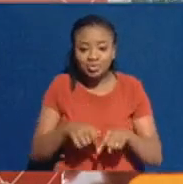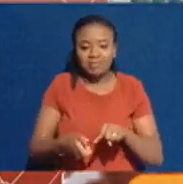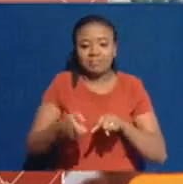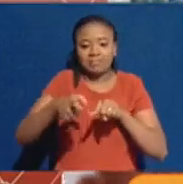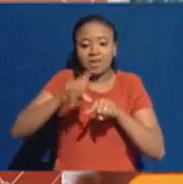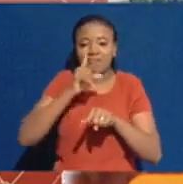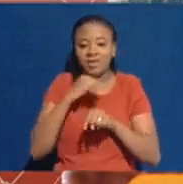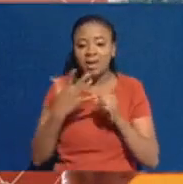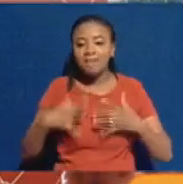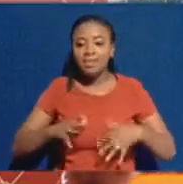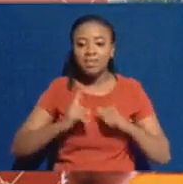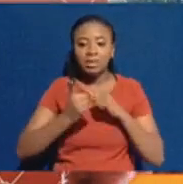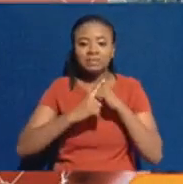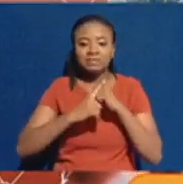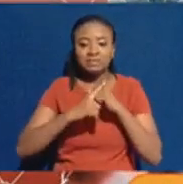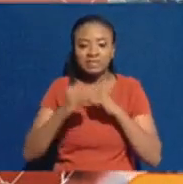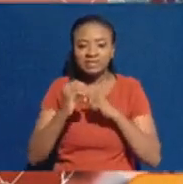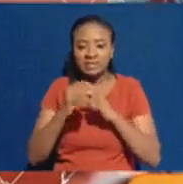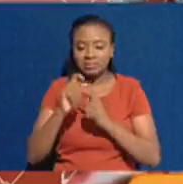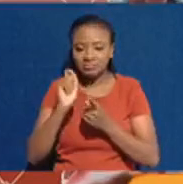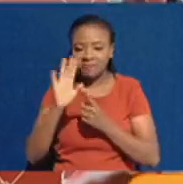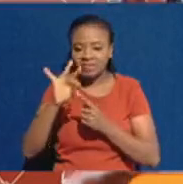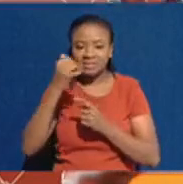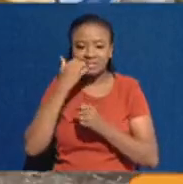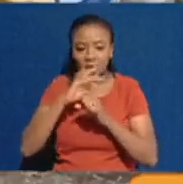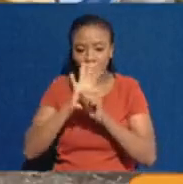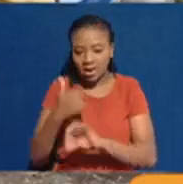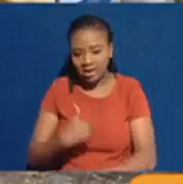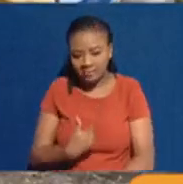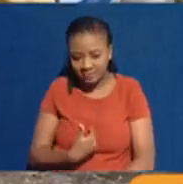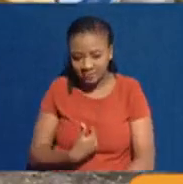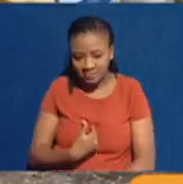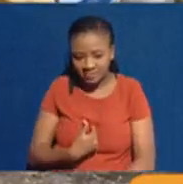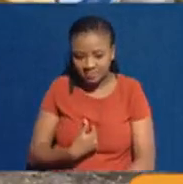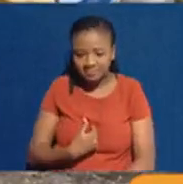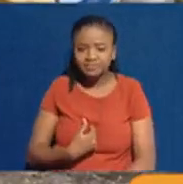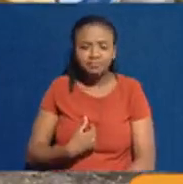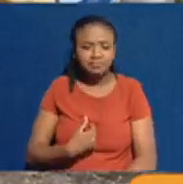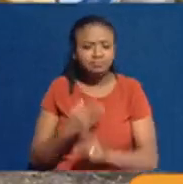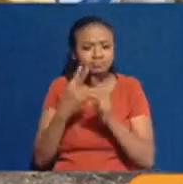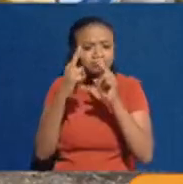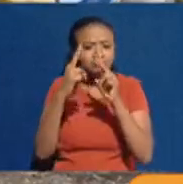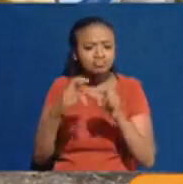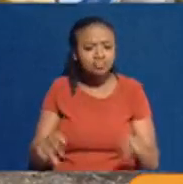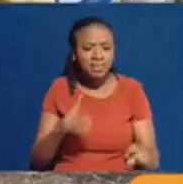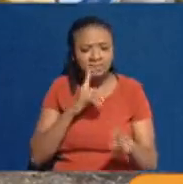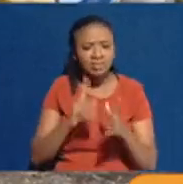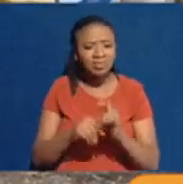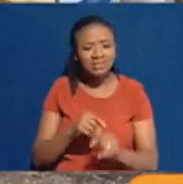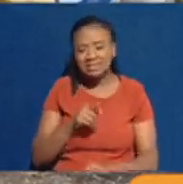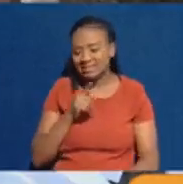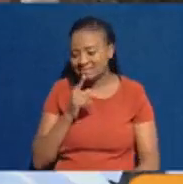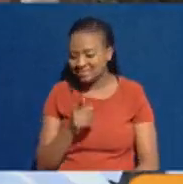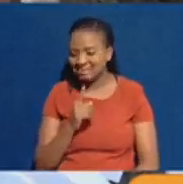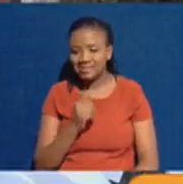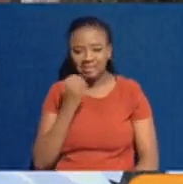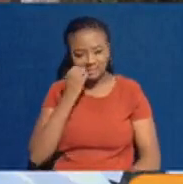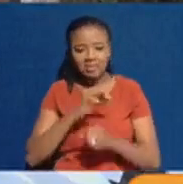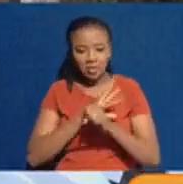testing positive from a sample size of 397. Medical experts say this is the seventh wave of the